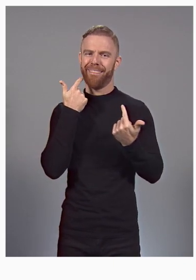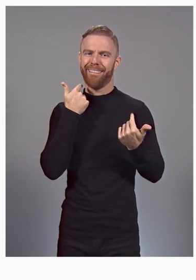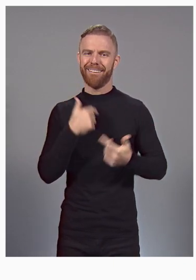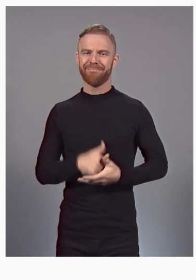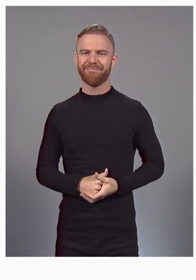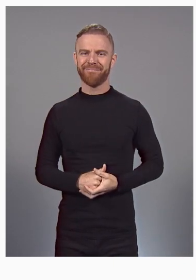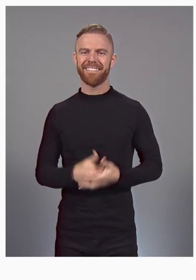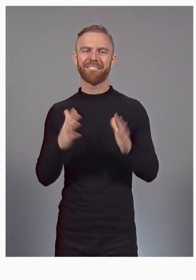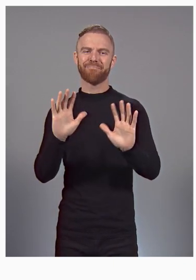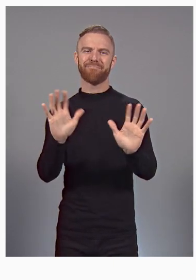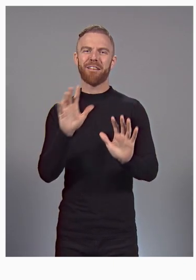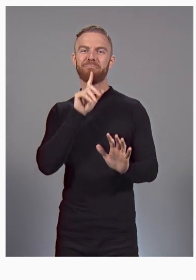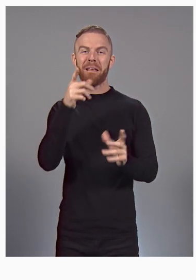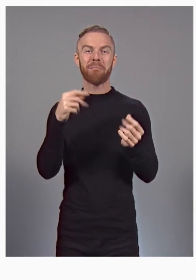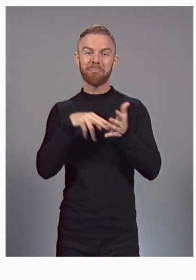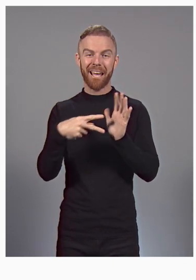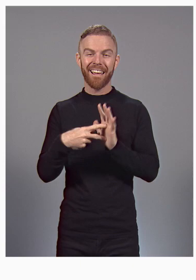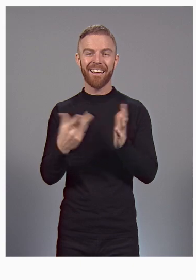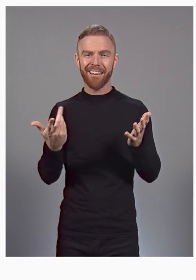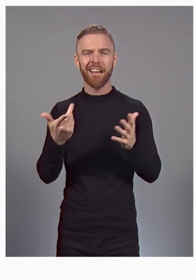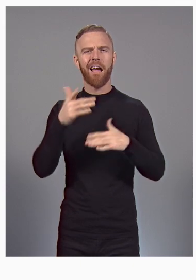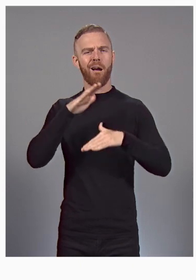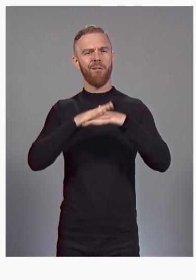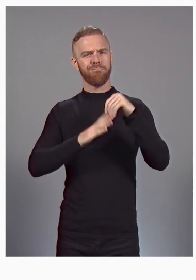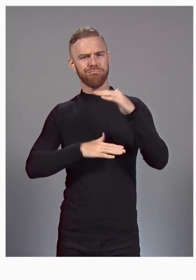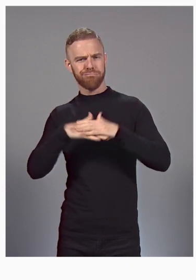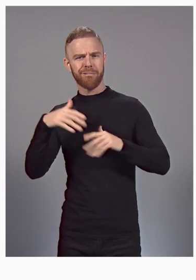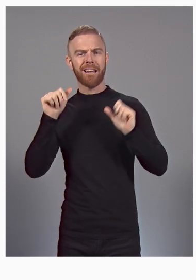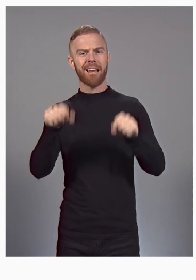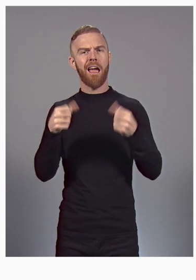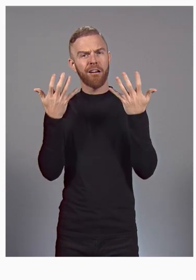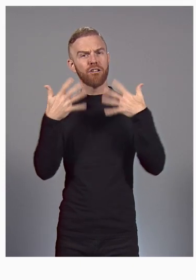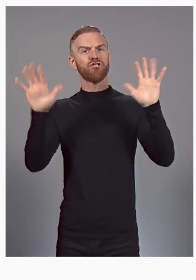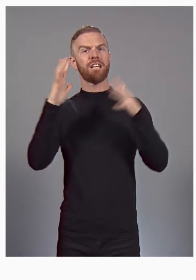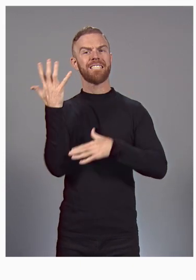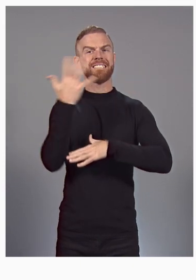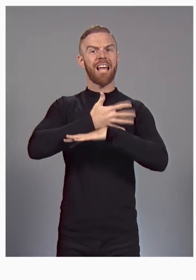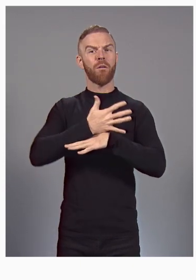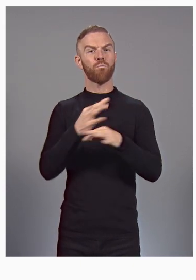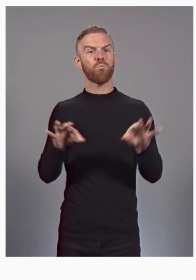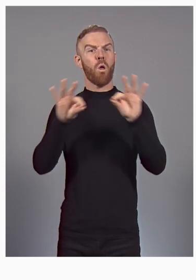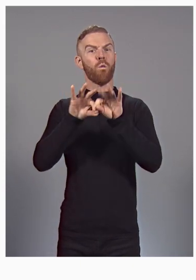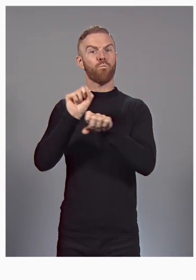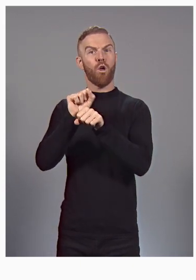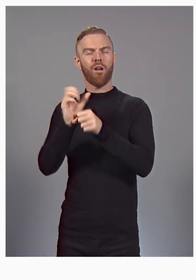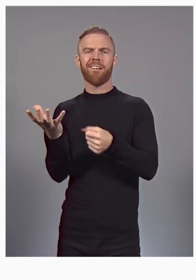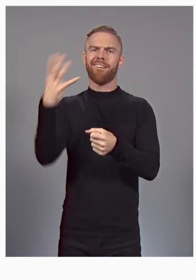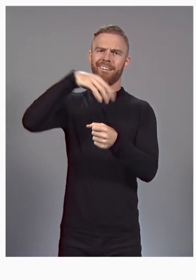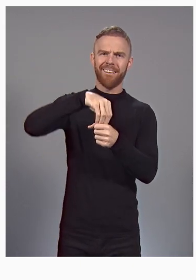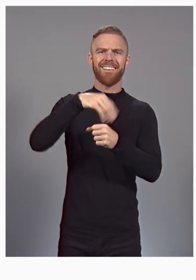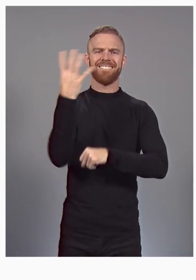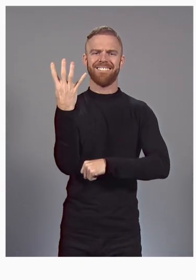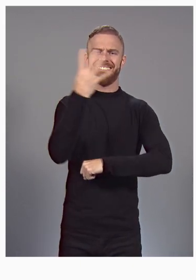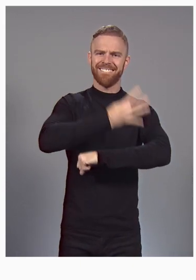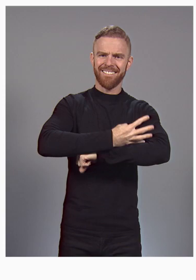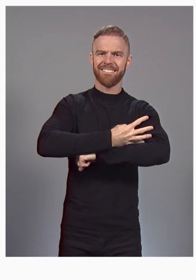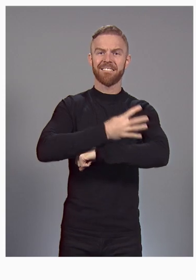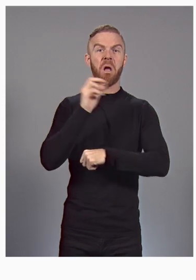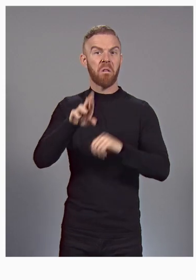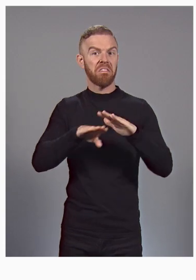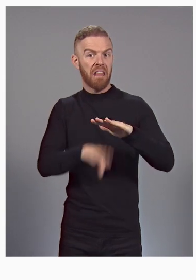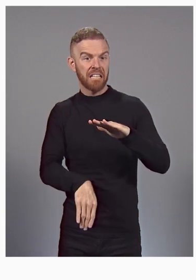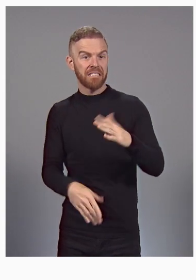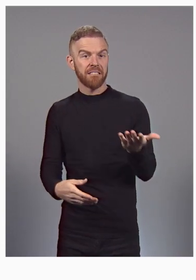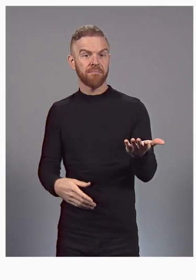What it actually means is being able to comfortably complete 5 days worth of work in 4 days or even less with